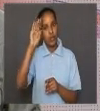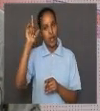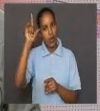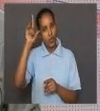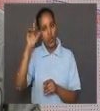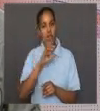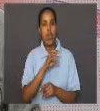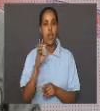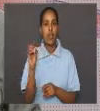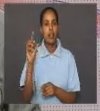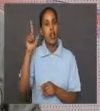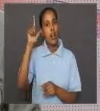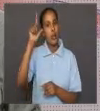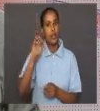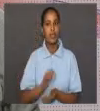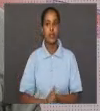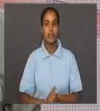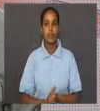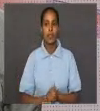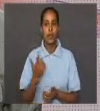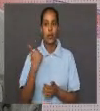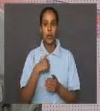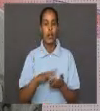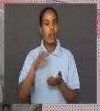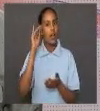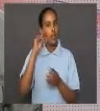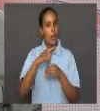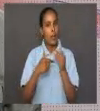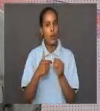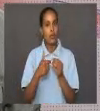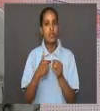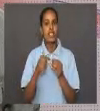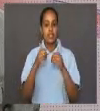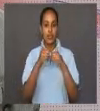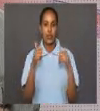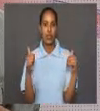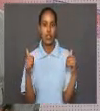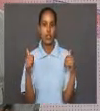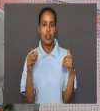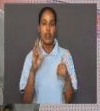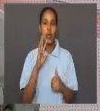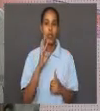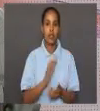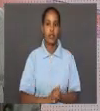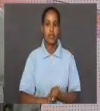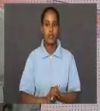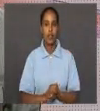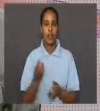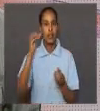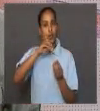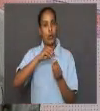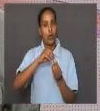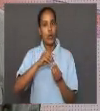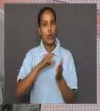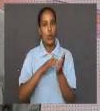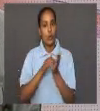Lowry, and Lewis. We will learn about the dissociation of water as well